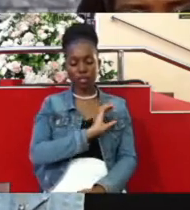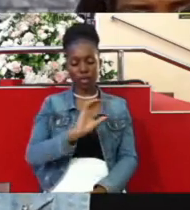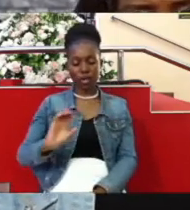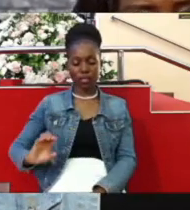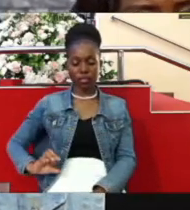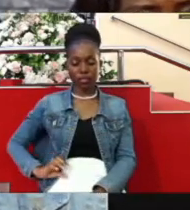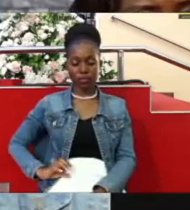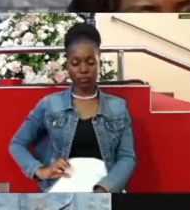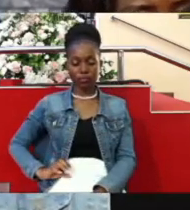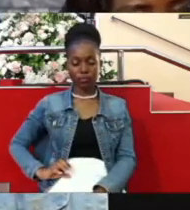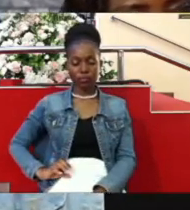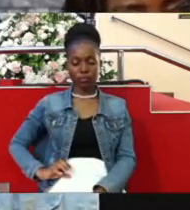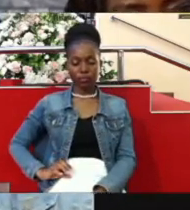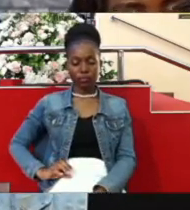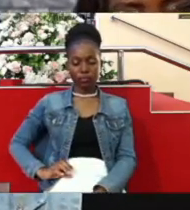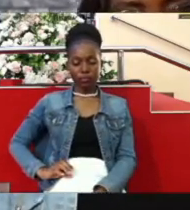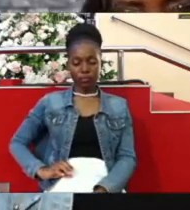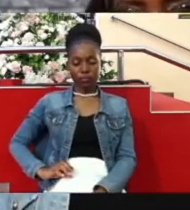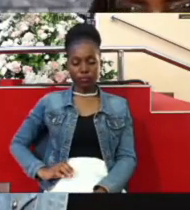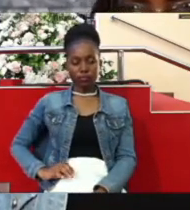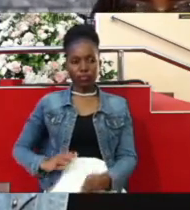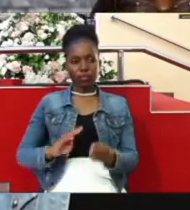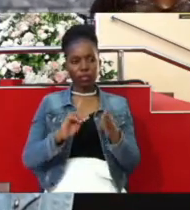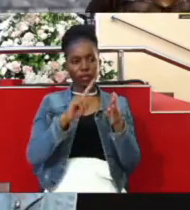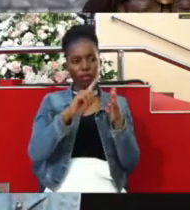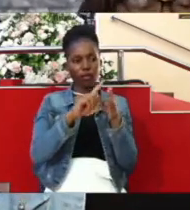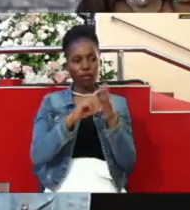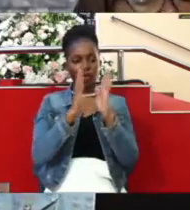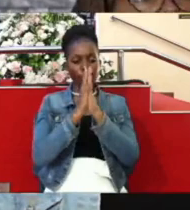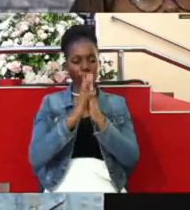And the last people I'd like to pray for,